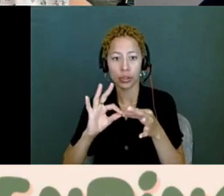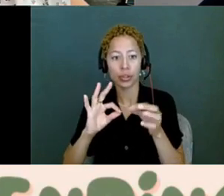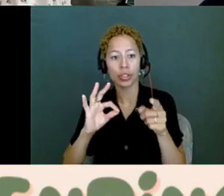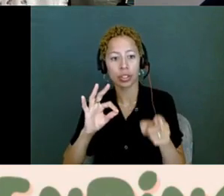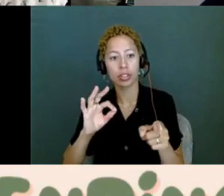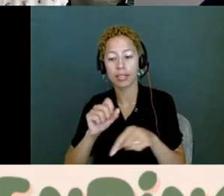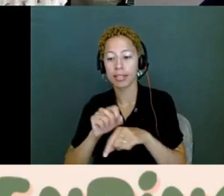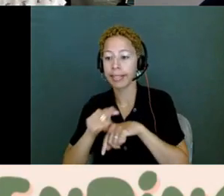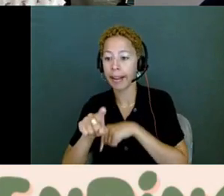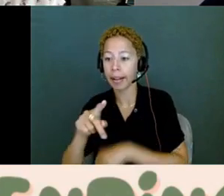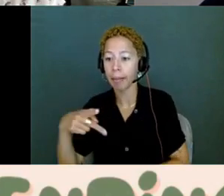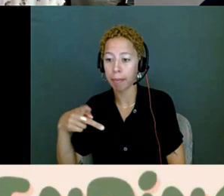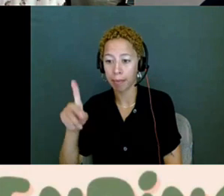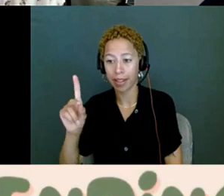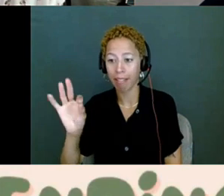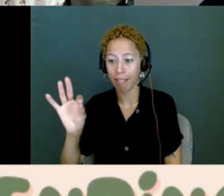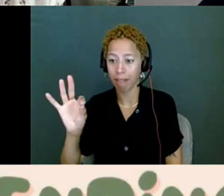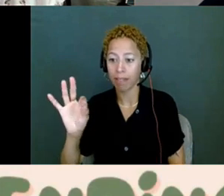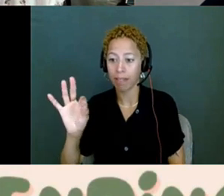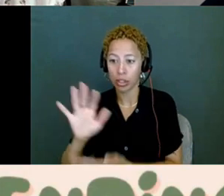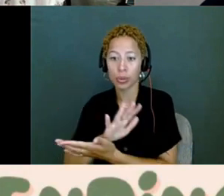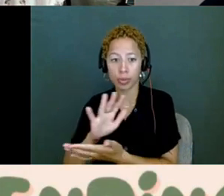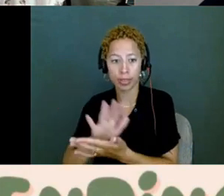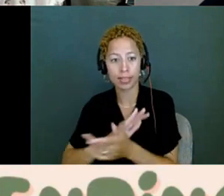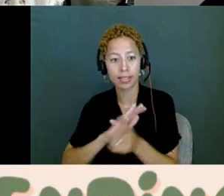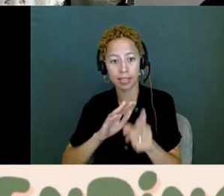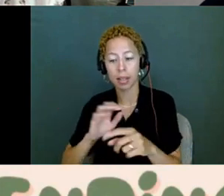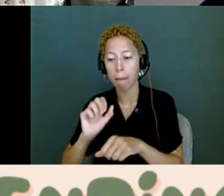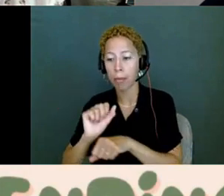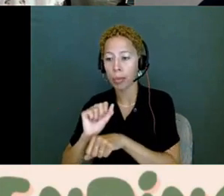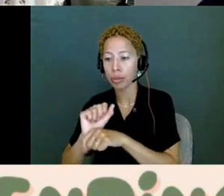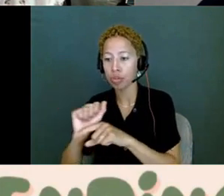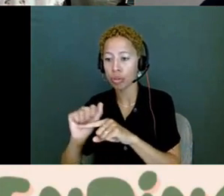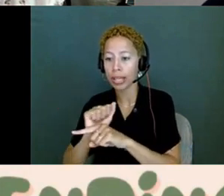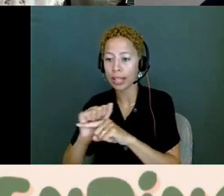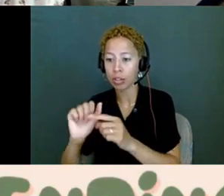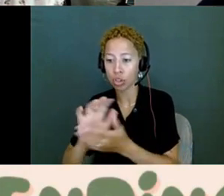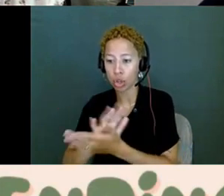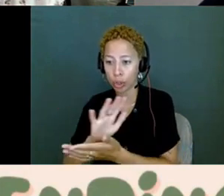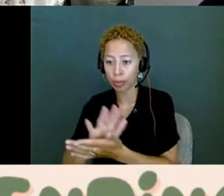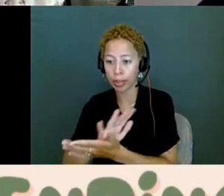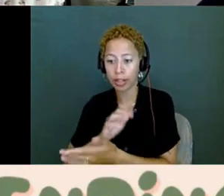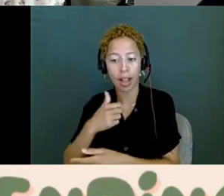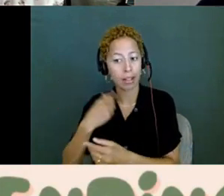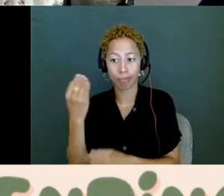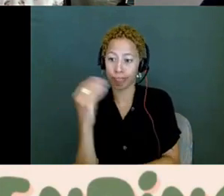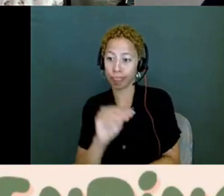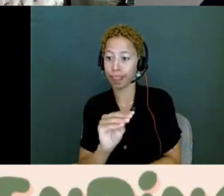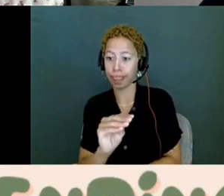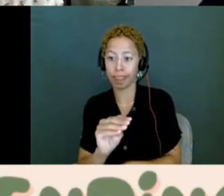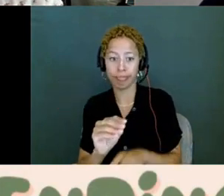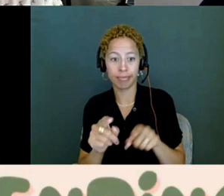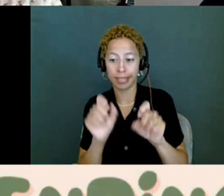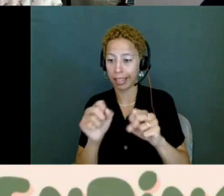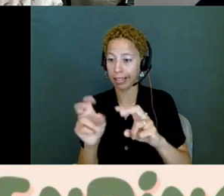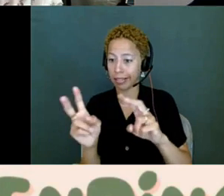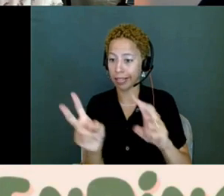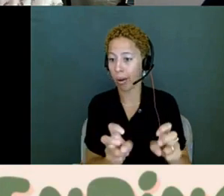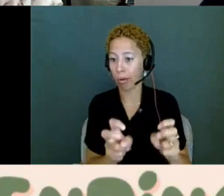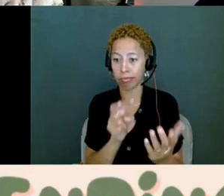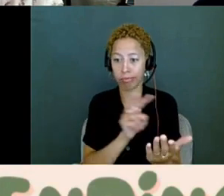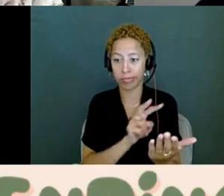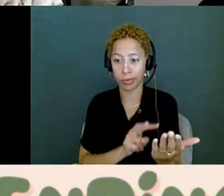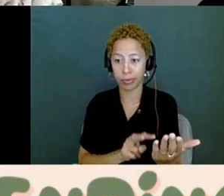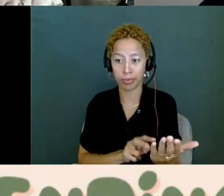PDF documents. So this is a pre-employment training that I have for employment services. I whip it in there. They can download it and they